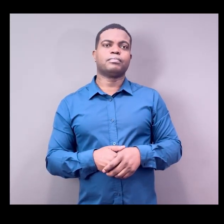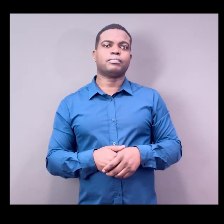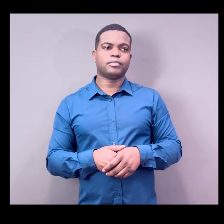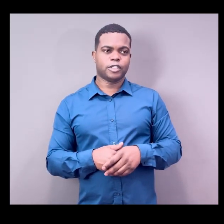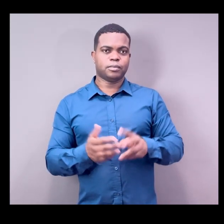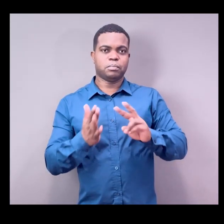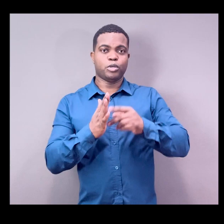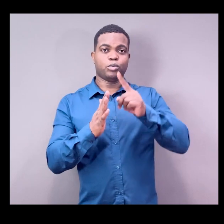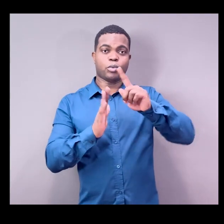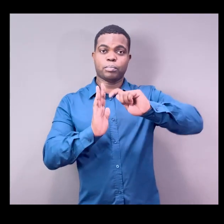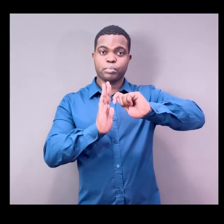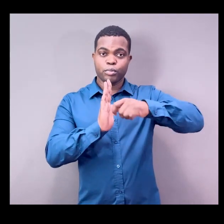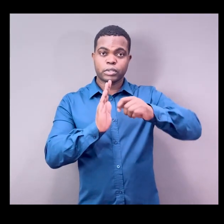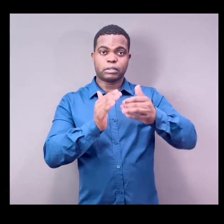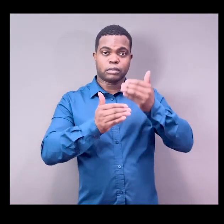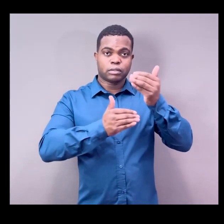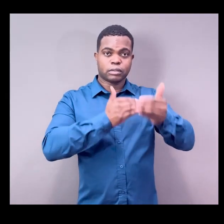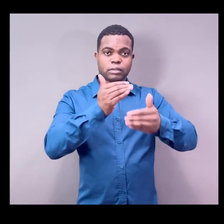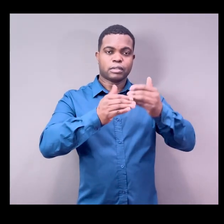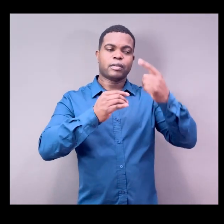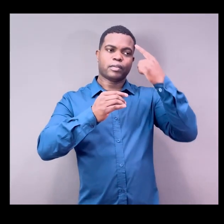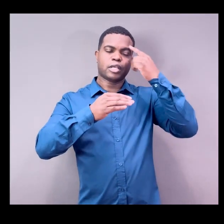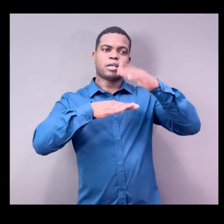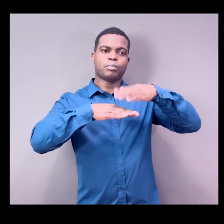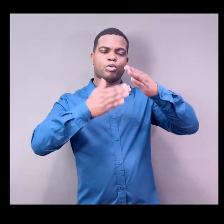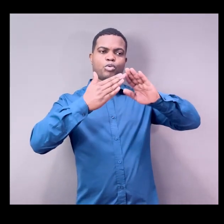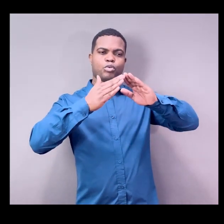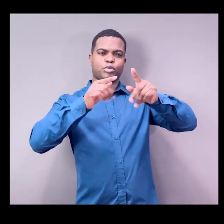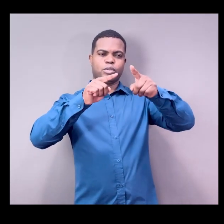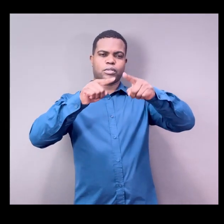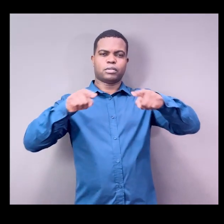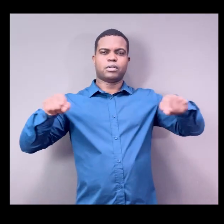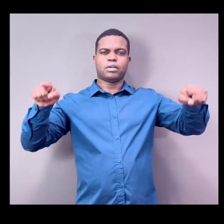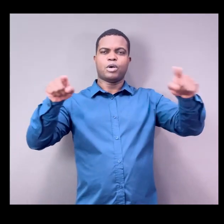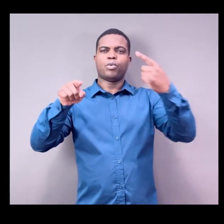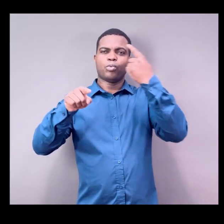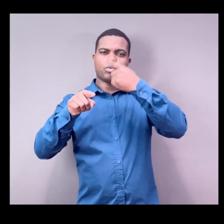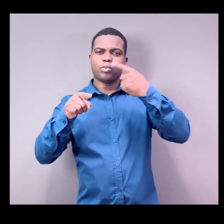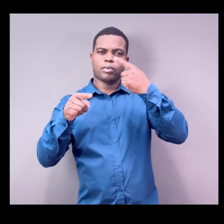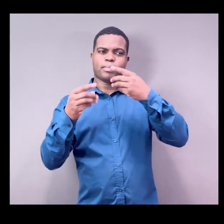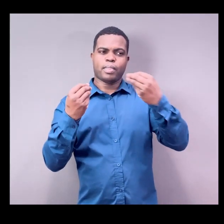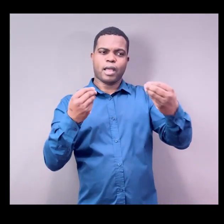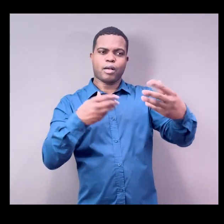especially when you are designing your community engagement initiative.